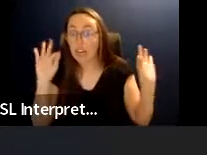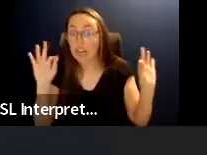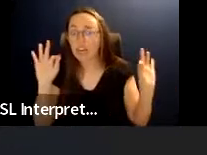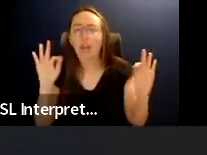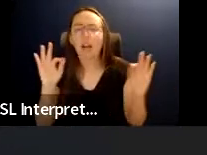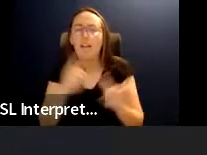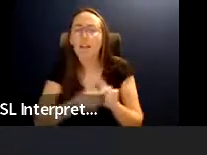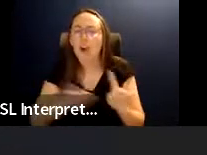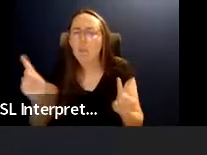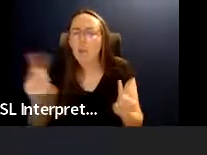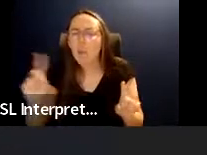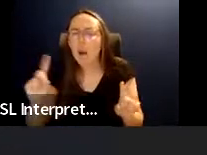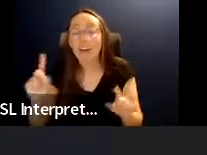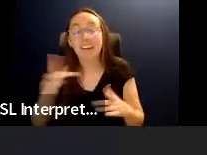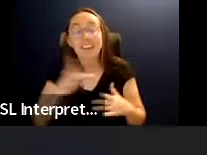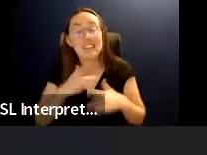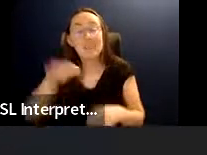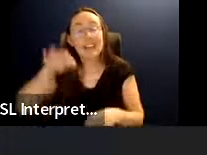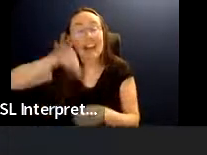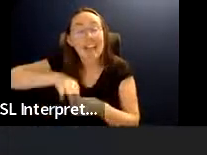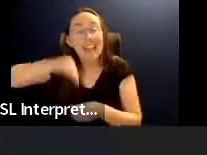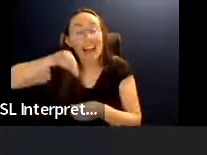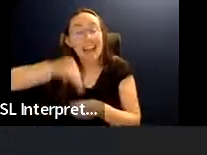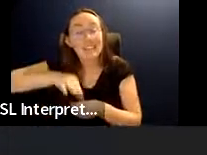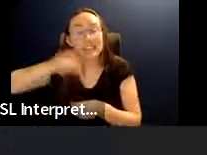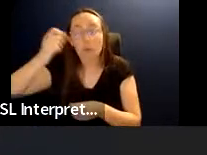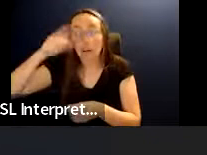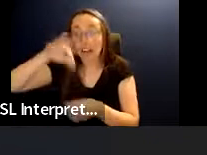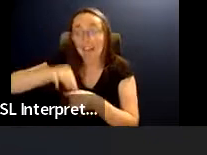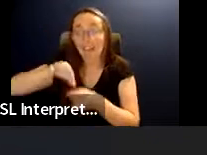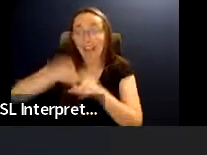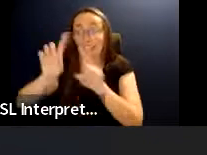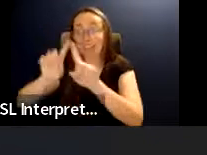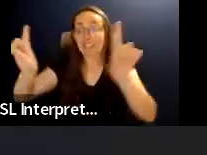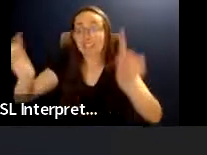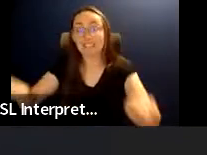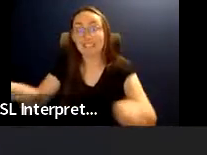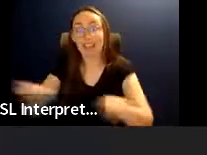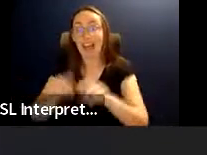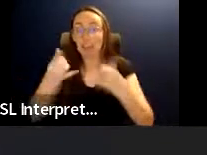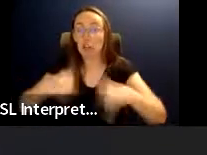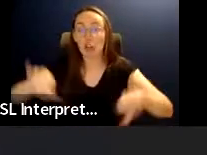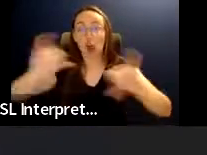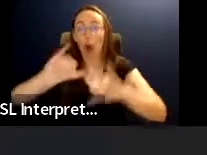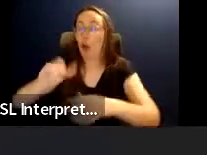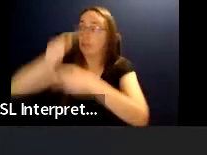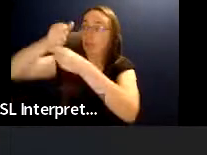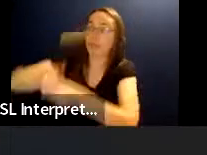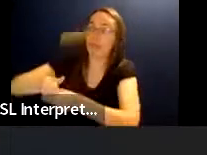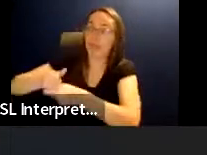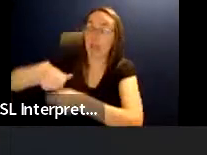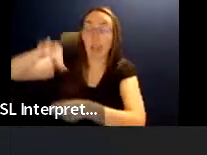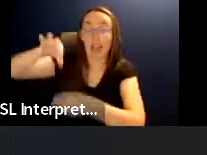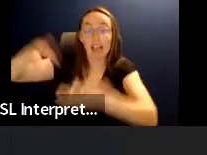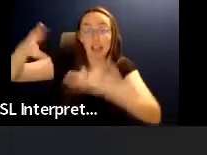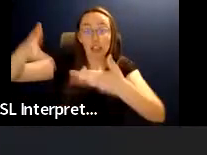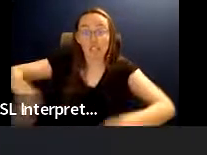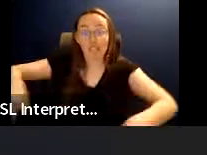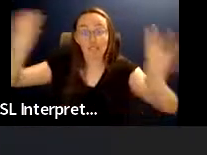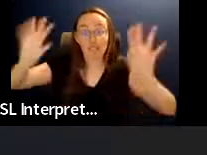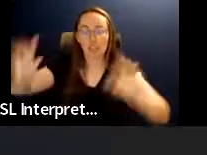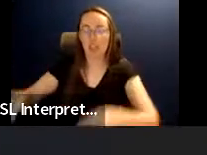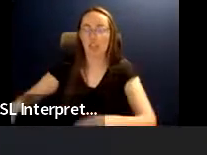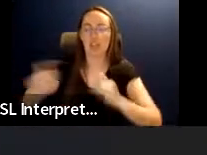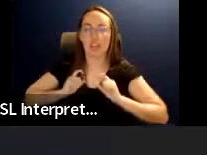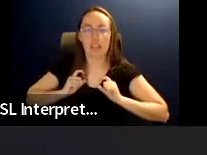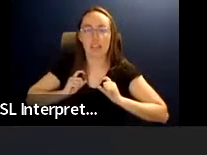plastic is donated from election signs. The other 50 could be a spaghetti supper, could be